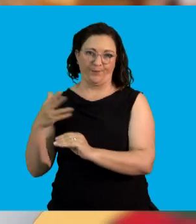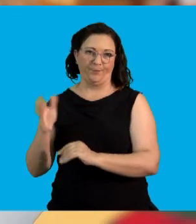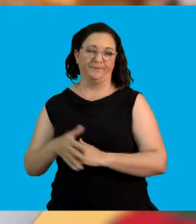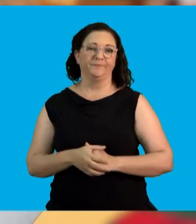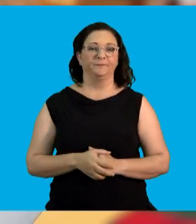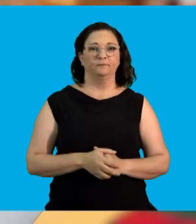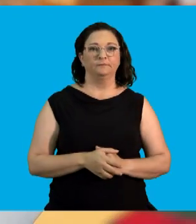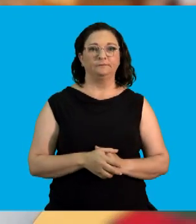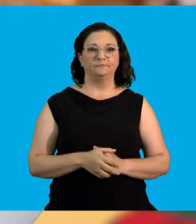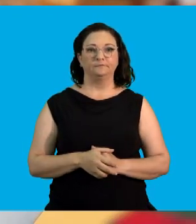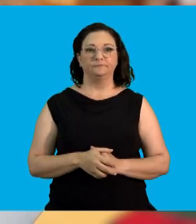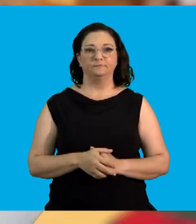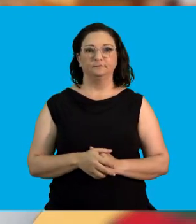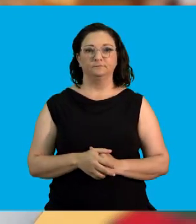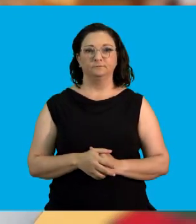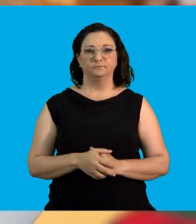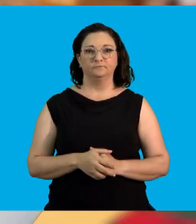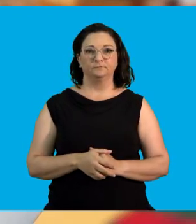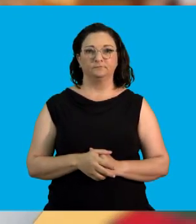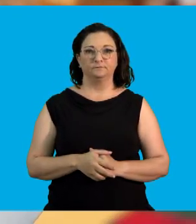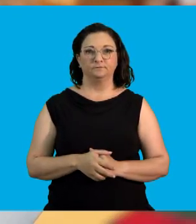slower and slower.